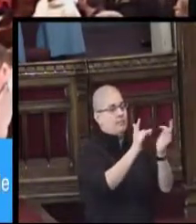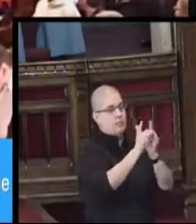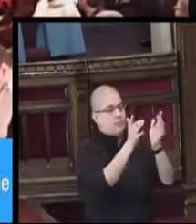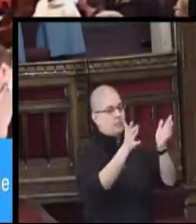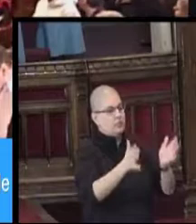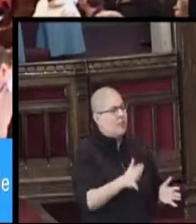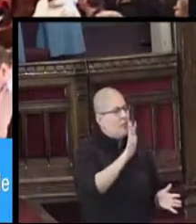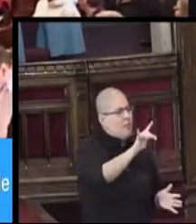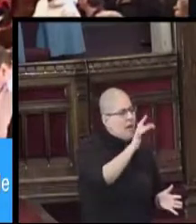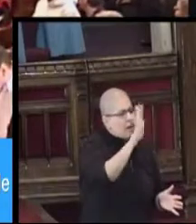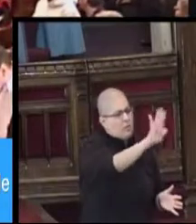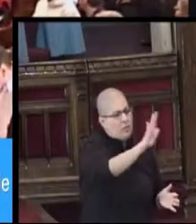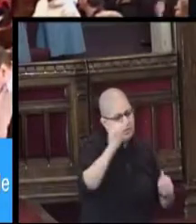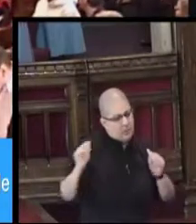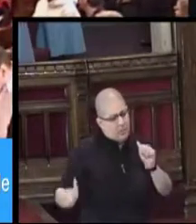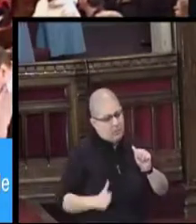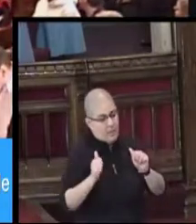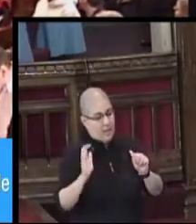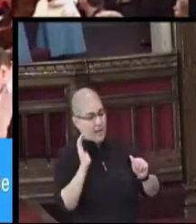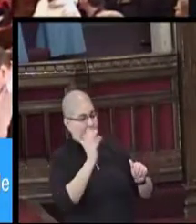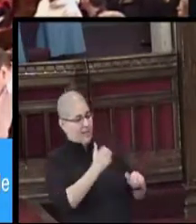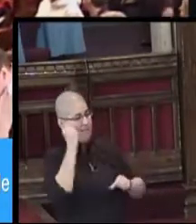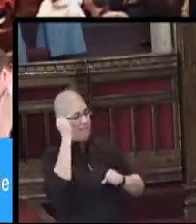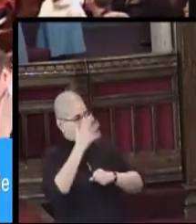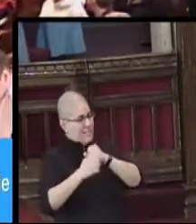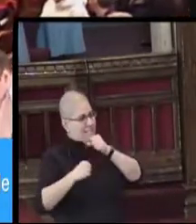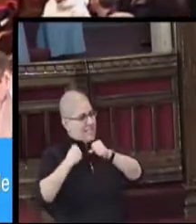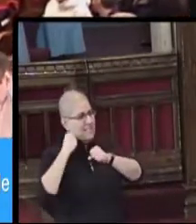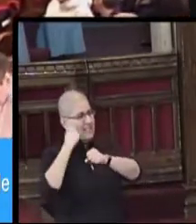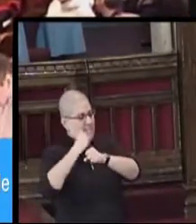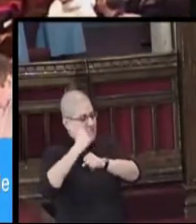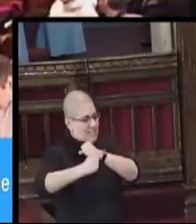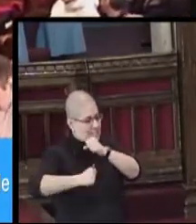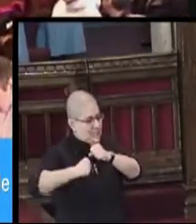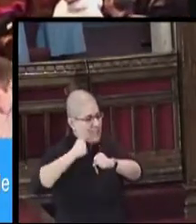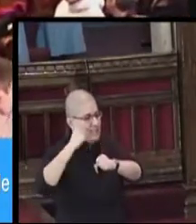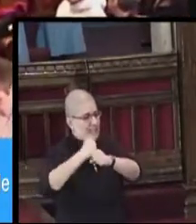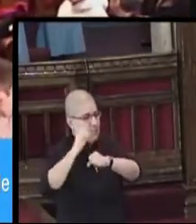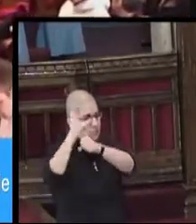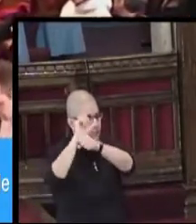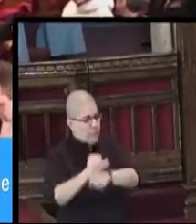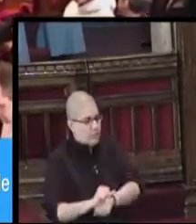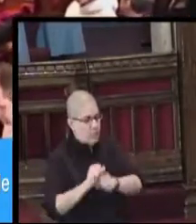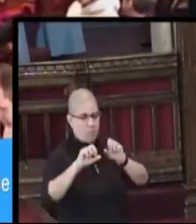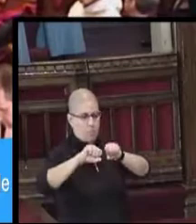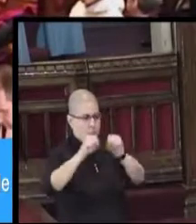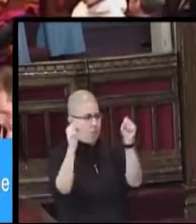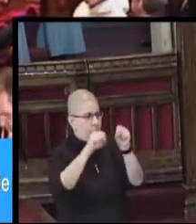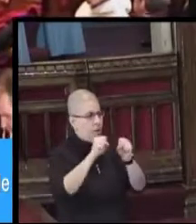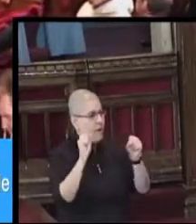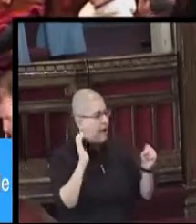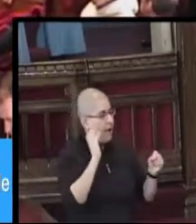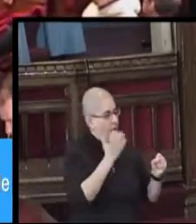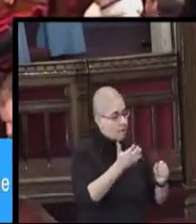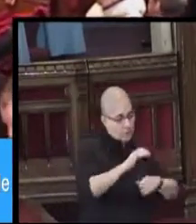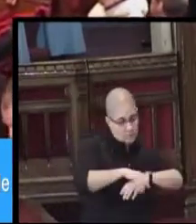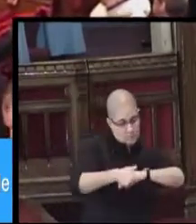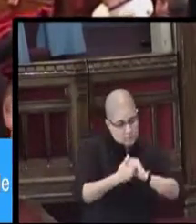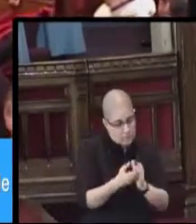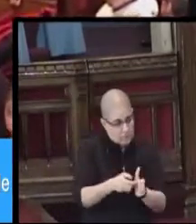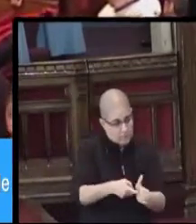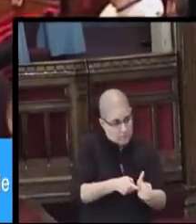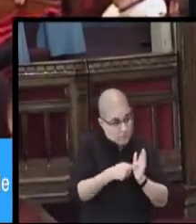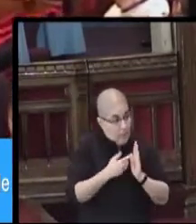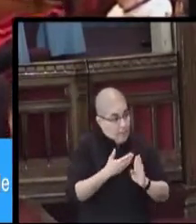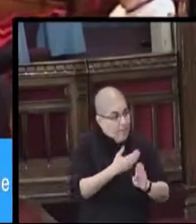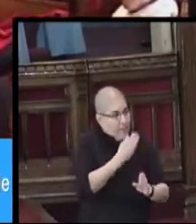your disciples disobey our age-old tradition? For they ignore our tradition of ceremonial hand-washing before